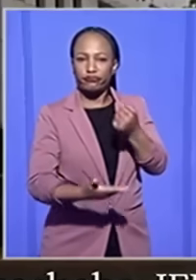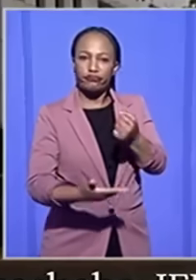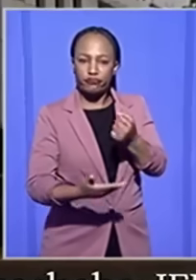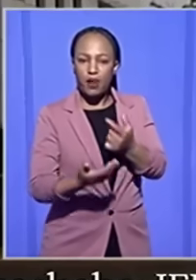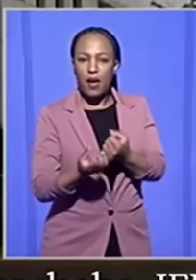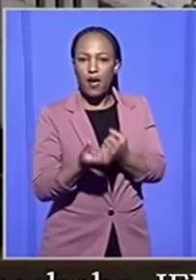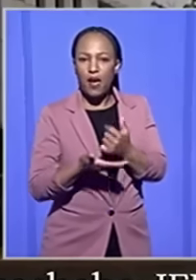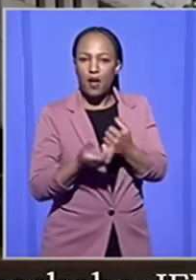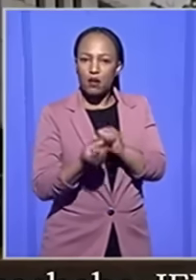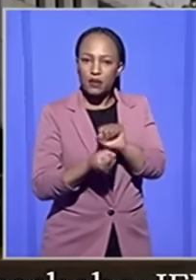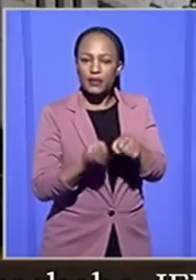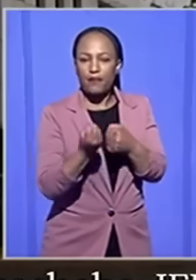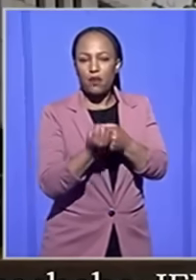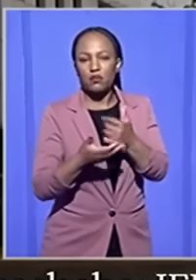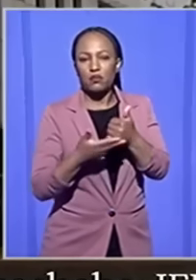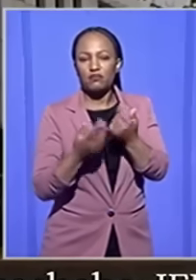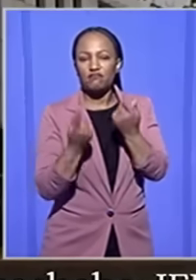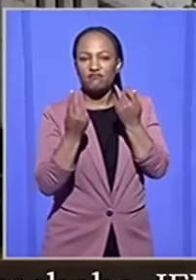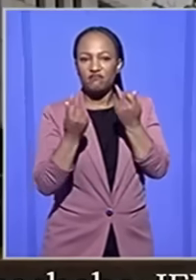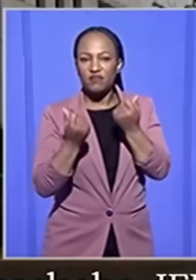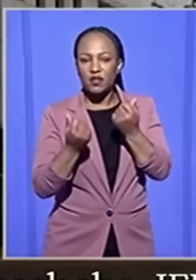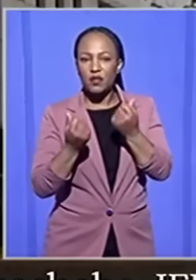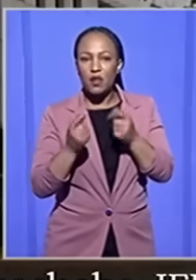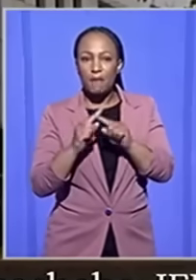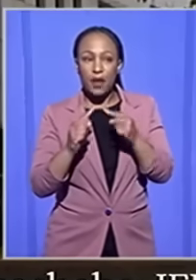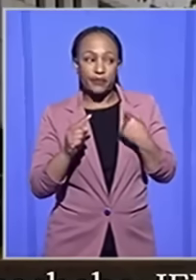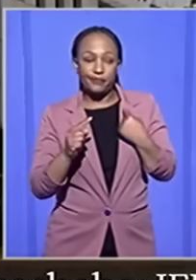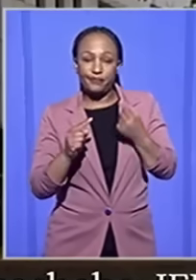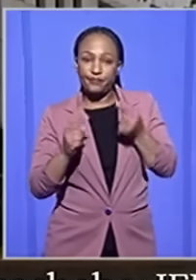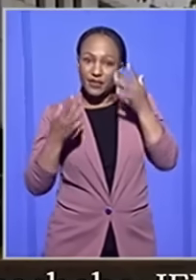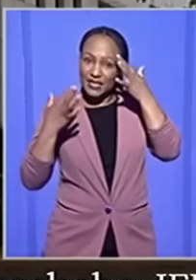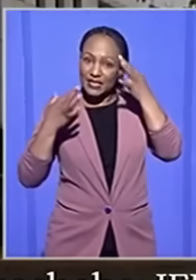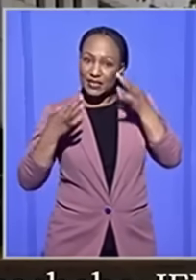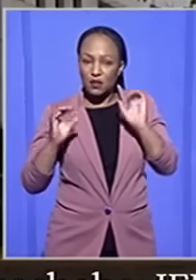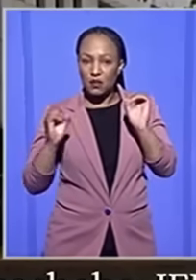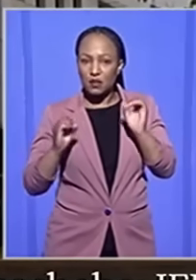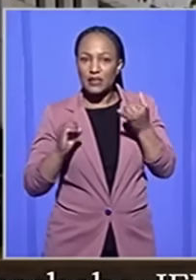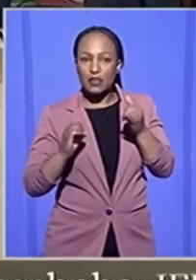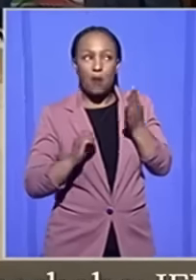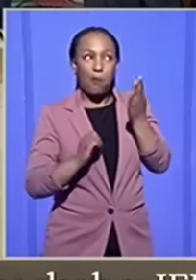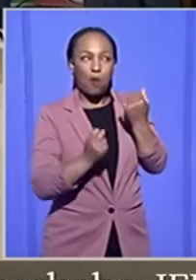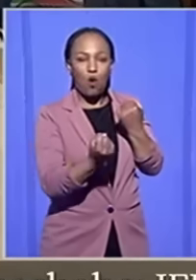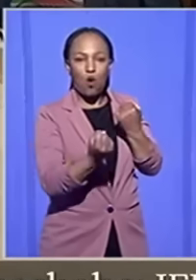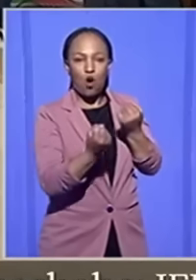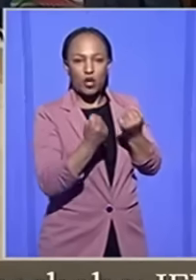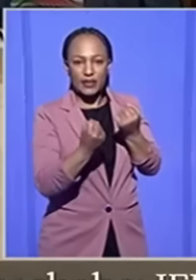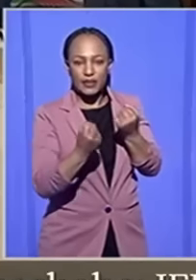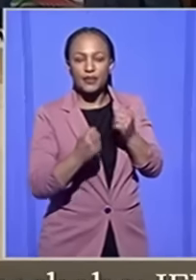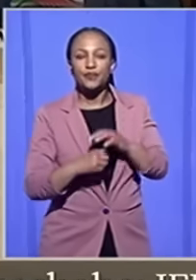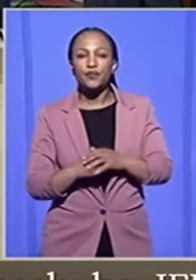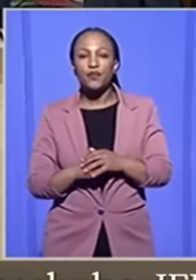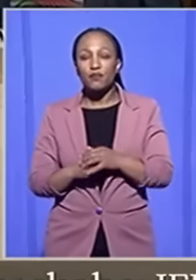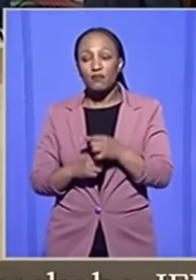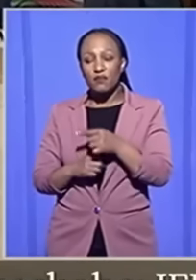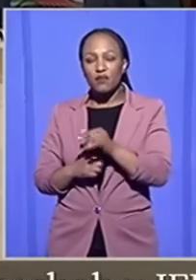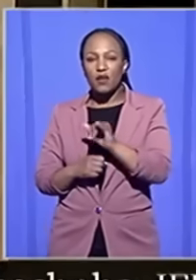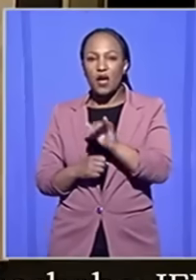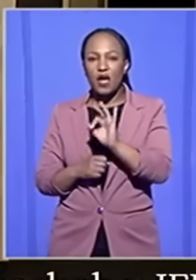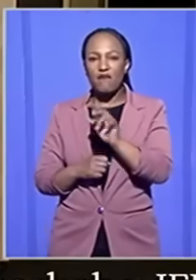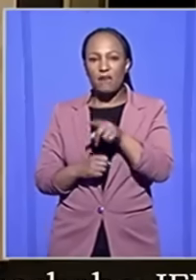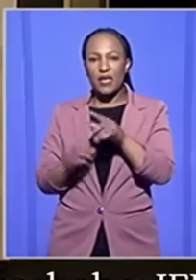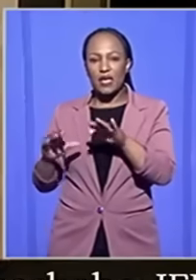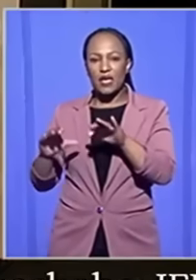gona tshwetso e tshotsweng ka ntlha ya fa morero o santse o le kwa kgotlatshekelo. Kgabagare IFP santse le mo lenaneng la go batlisisa le go